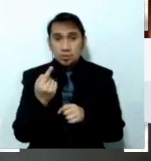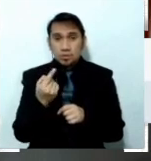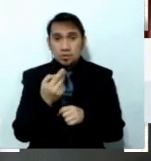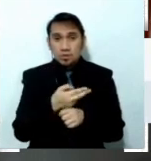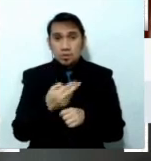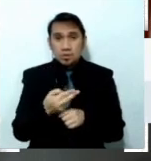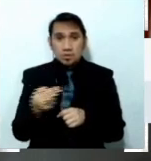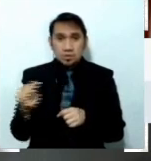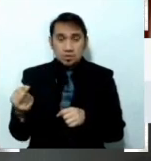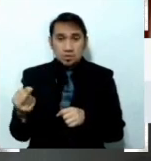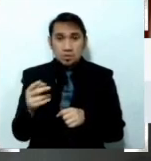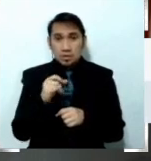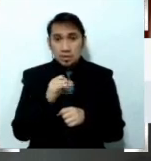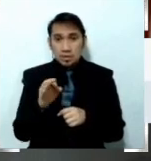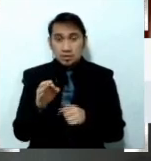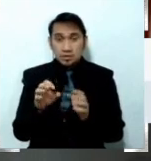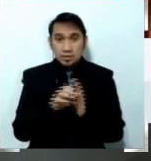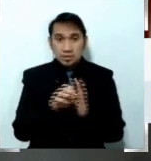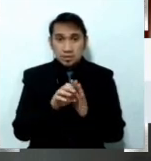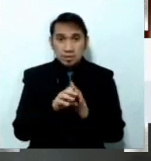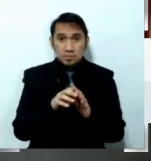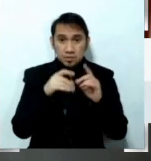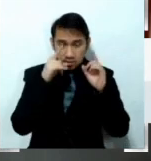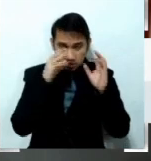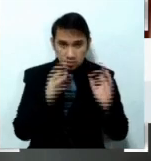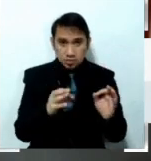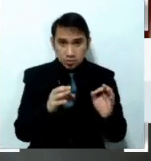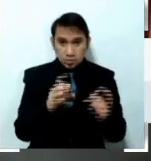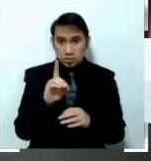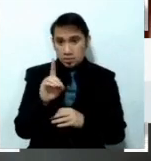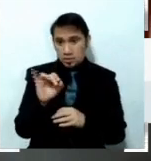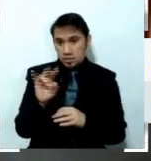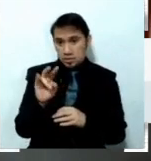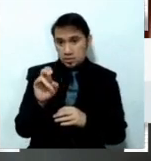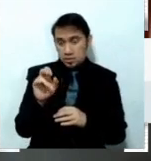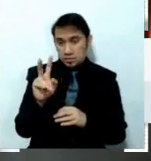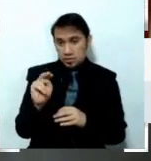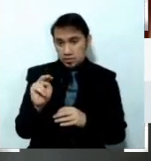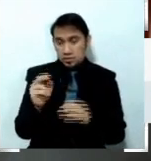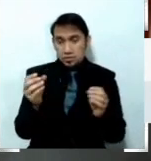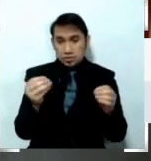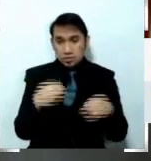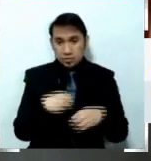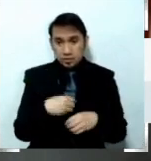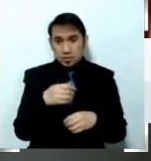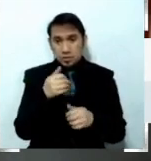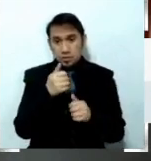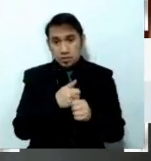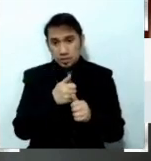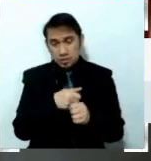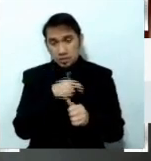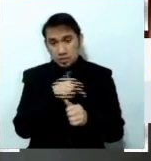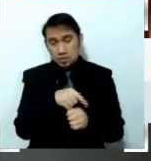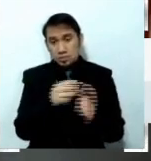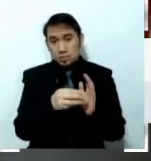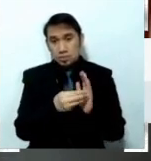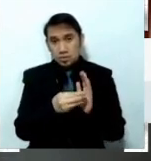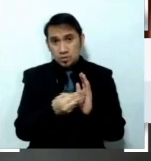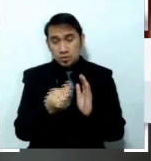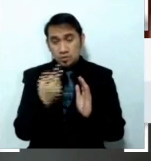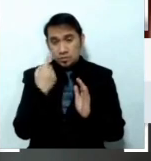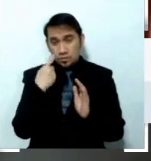kung nagdesisyon ang division office na ang mga equivalent ng quizzes natin ay division-wide